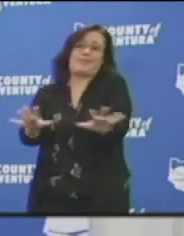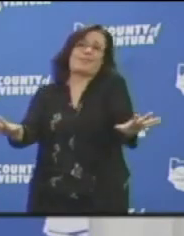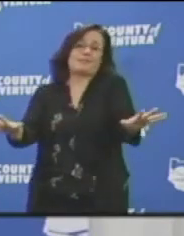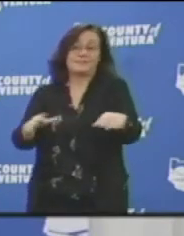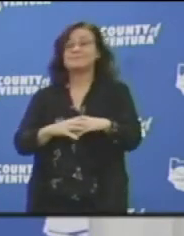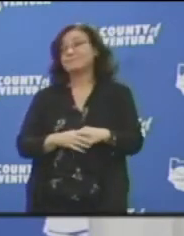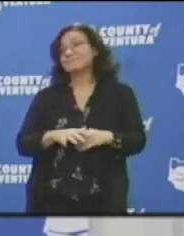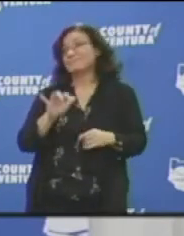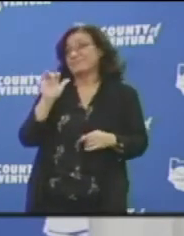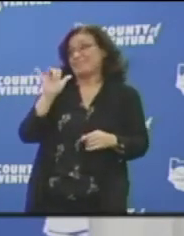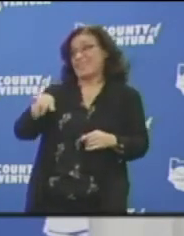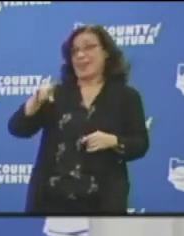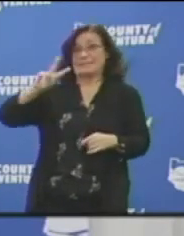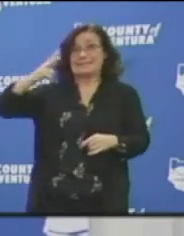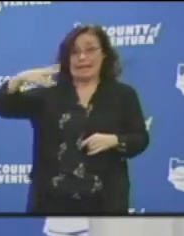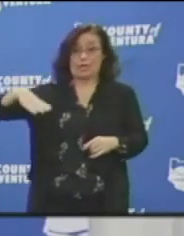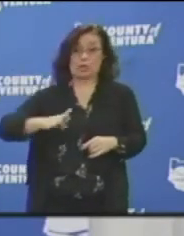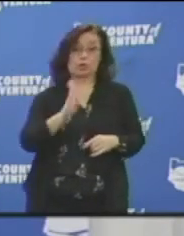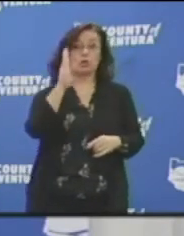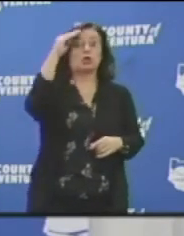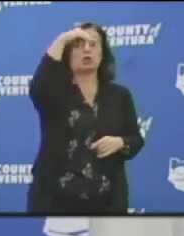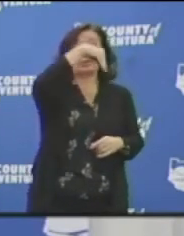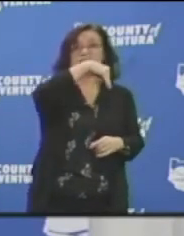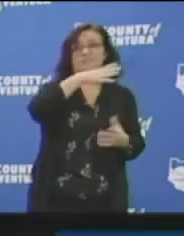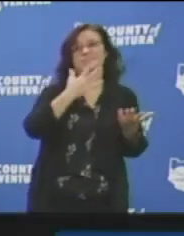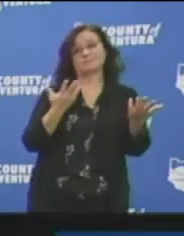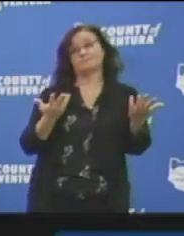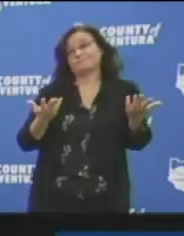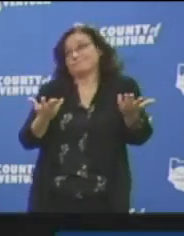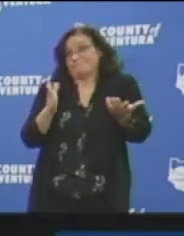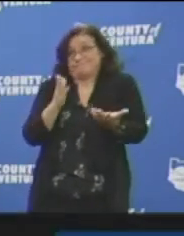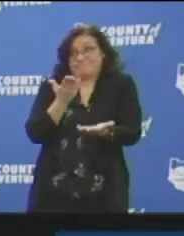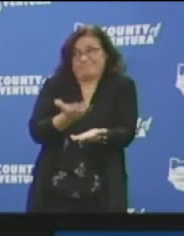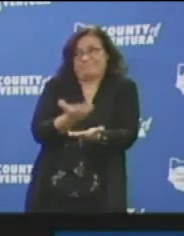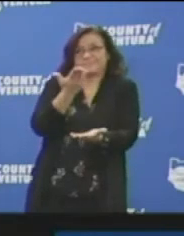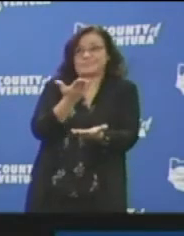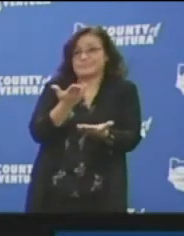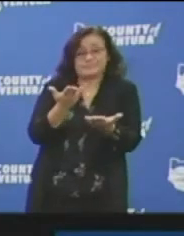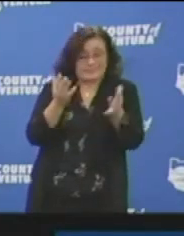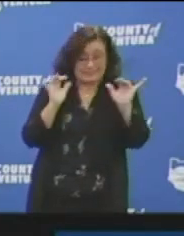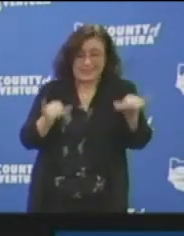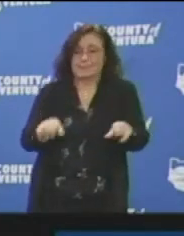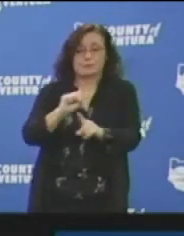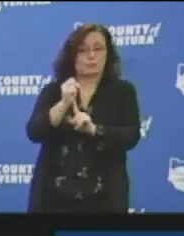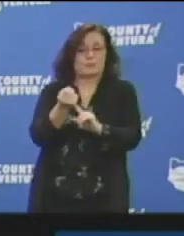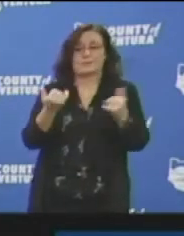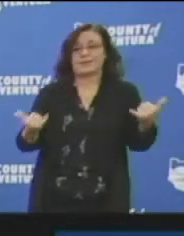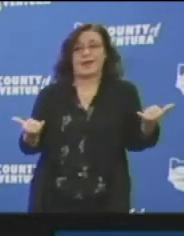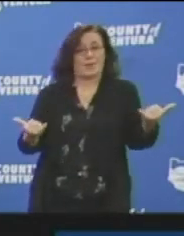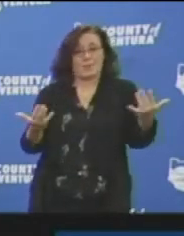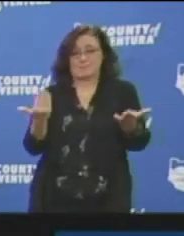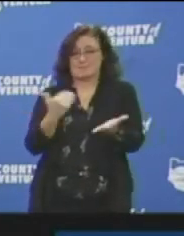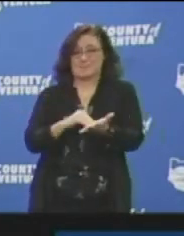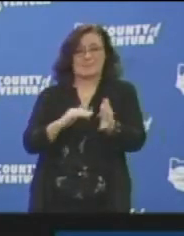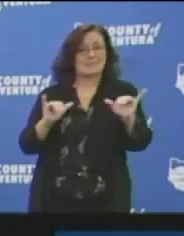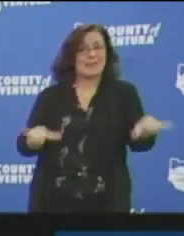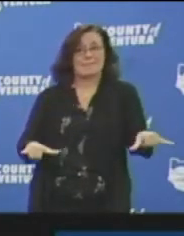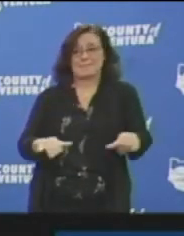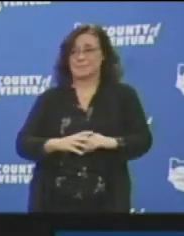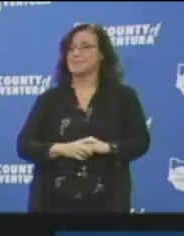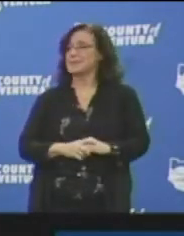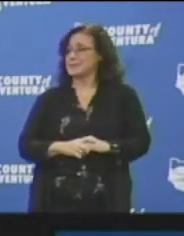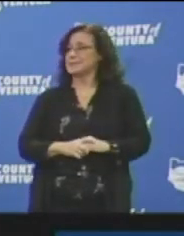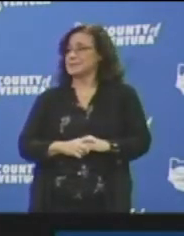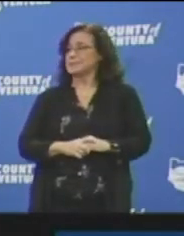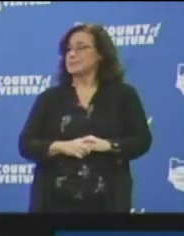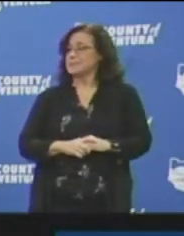really accurately reflecting what is going on right now. Now, about 2/3 of the way up that curve, and